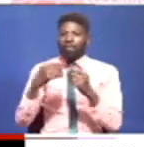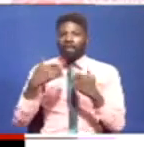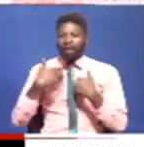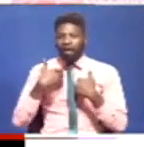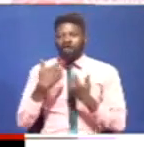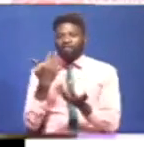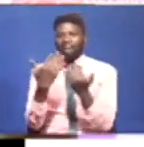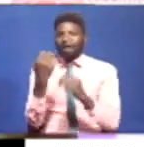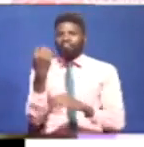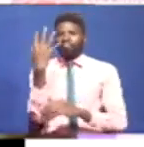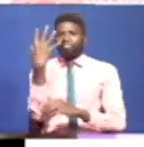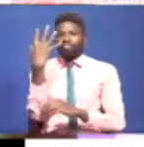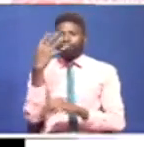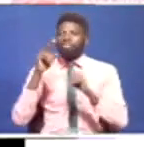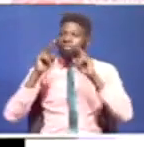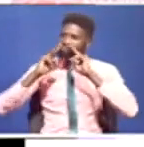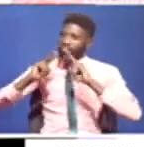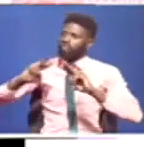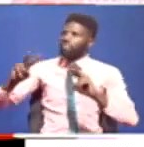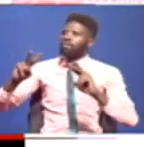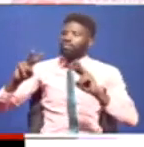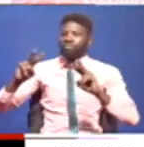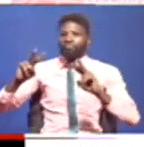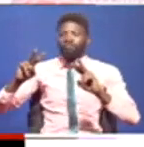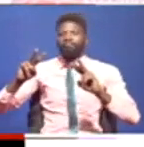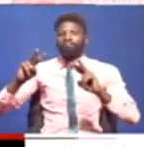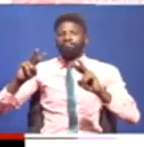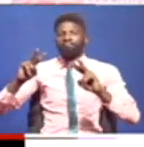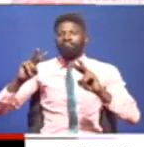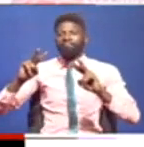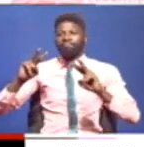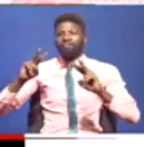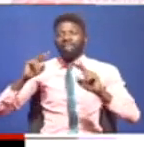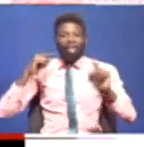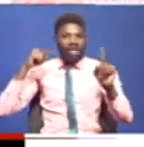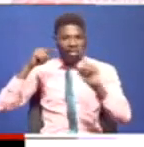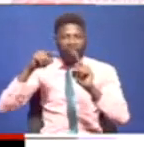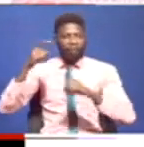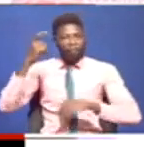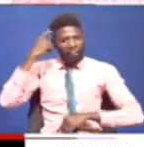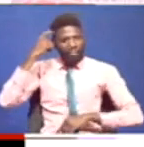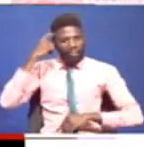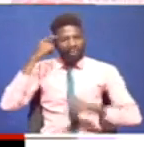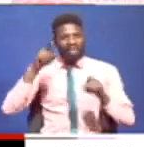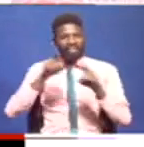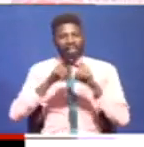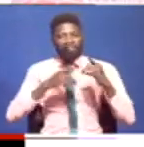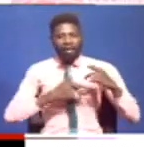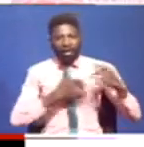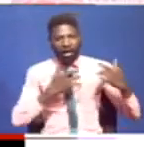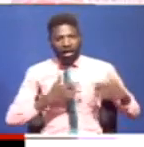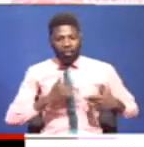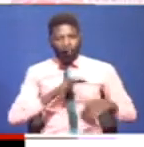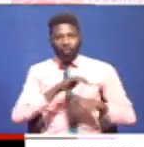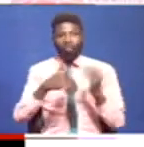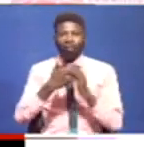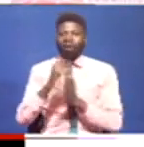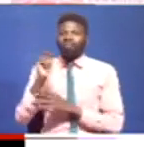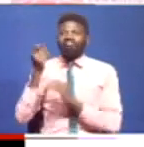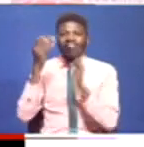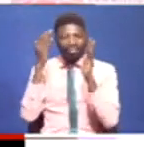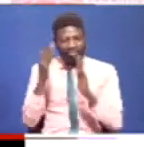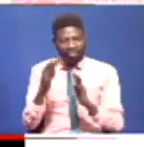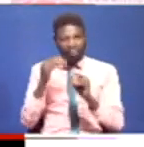peace in the hearts and mind of every Kenyan to prevent any